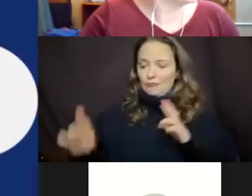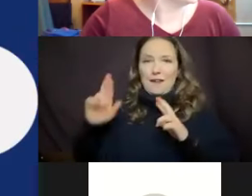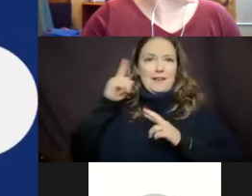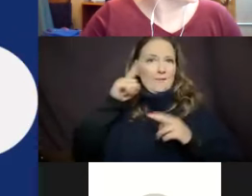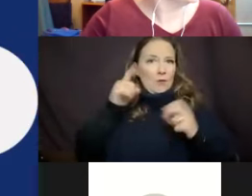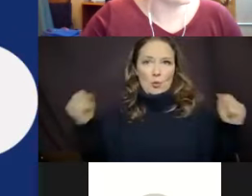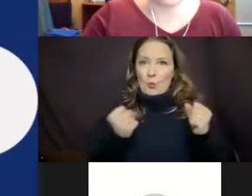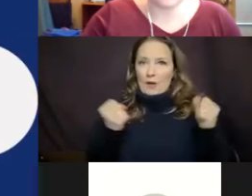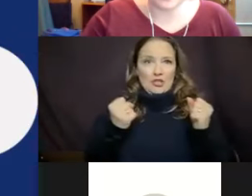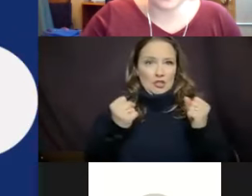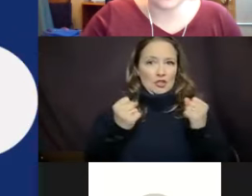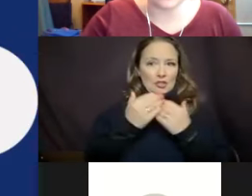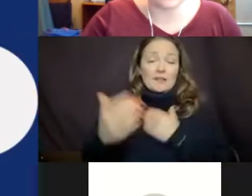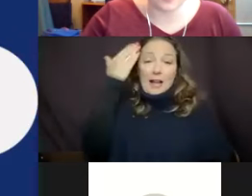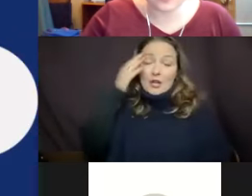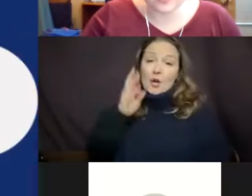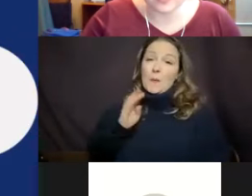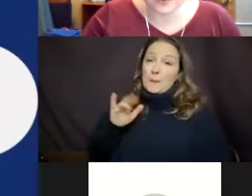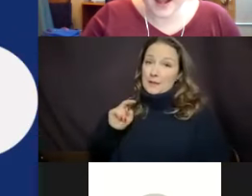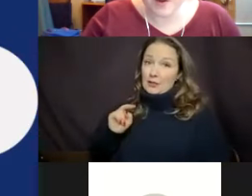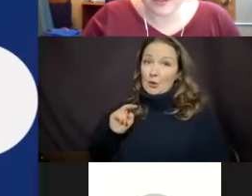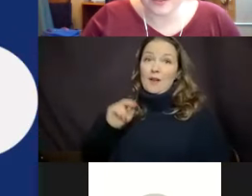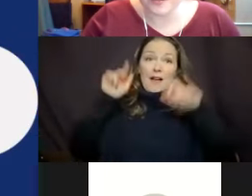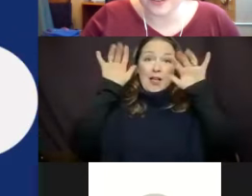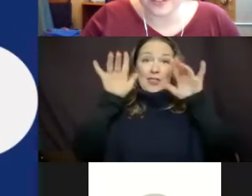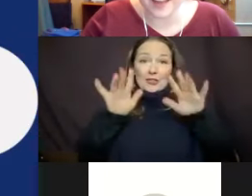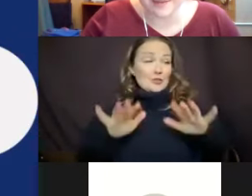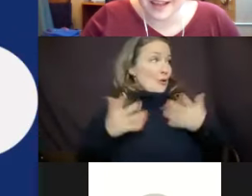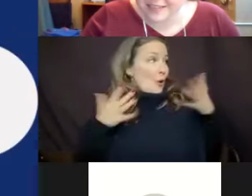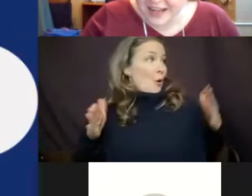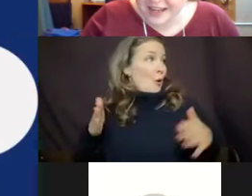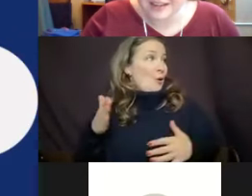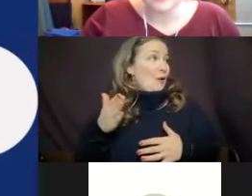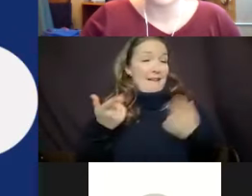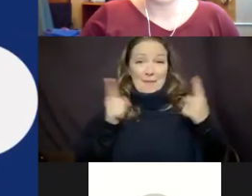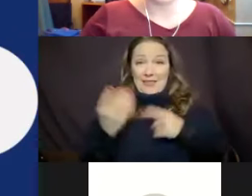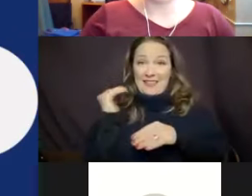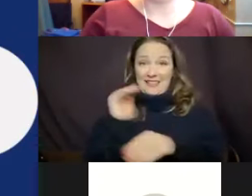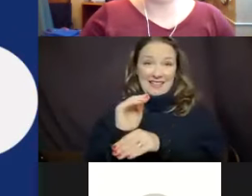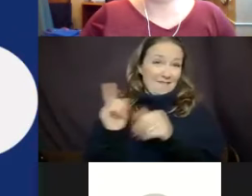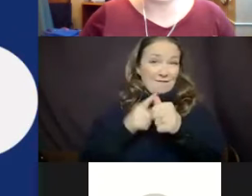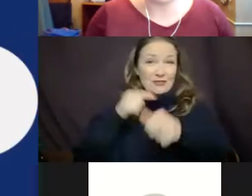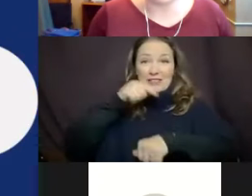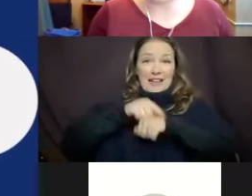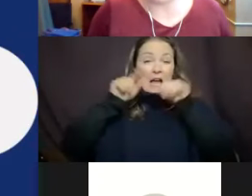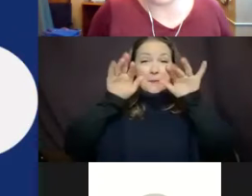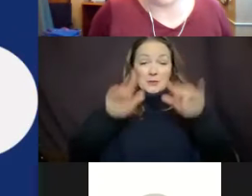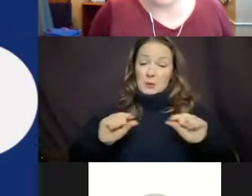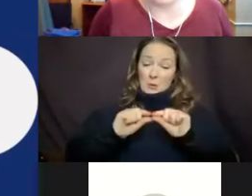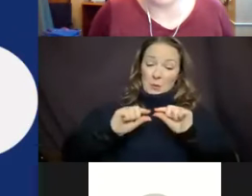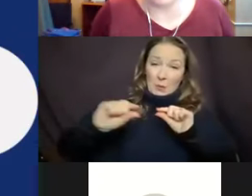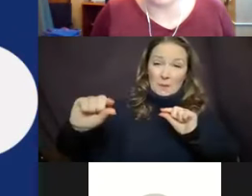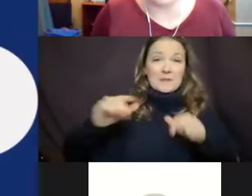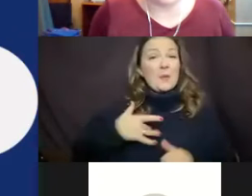I know in Minnesota, the snow stuck to the ground for the first time last night. So it already feels